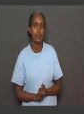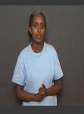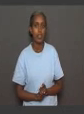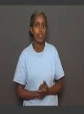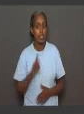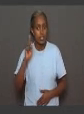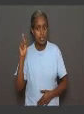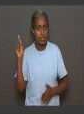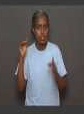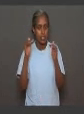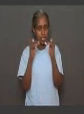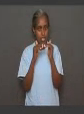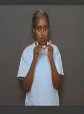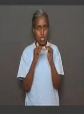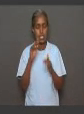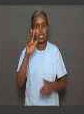This equals